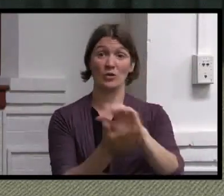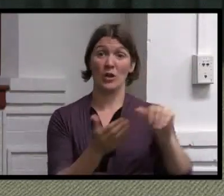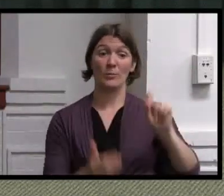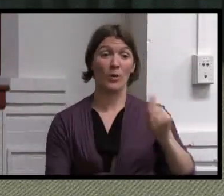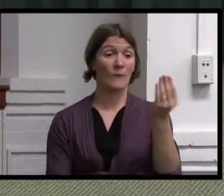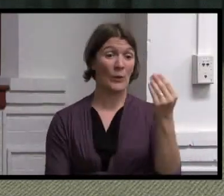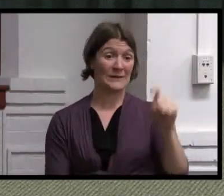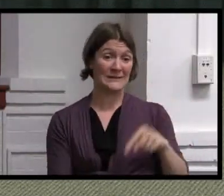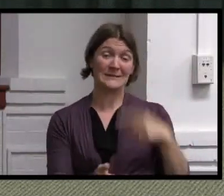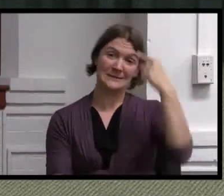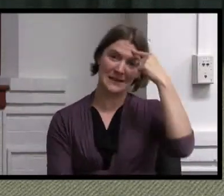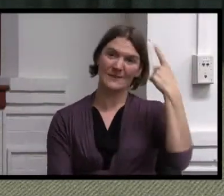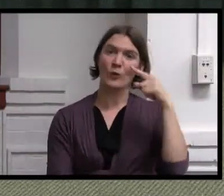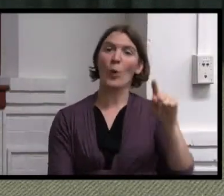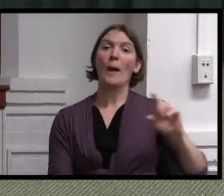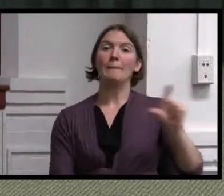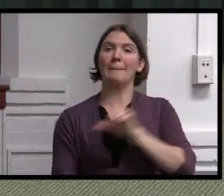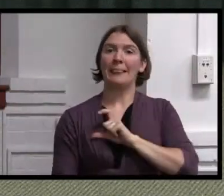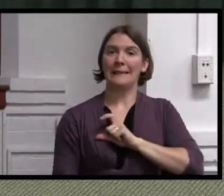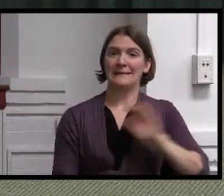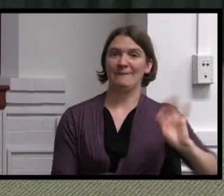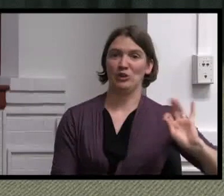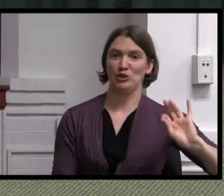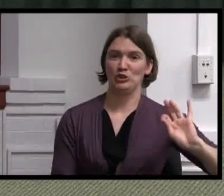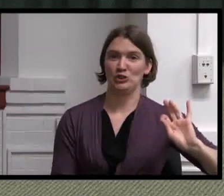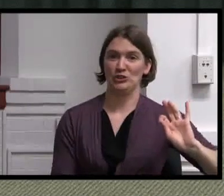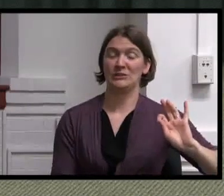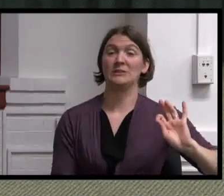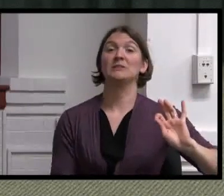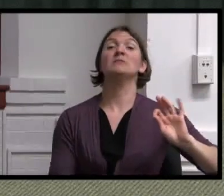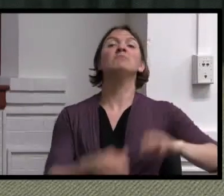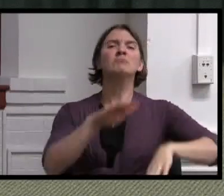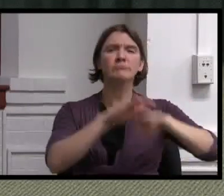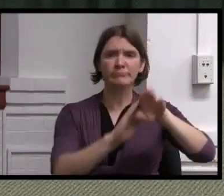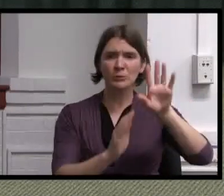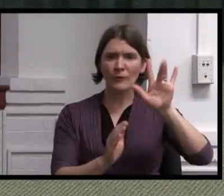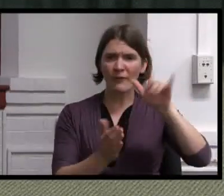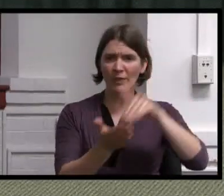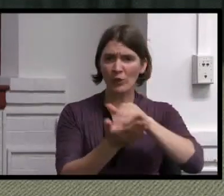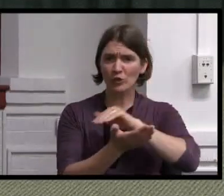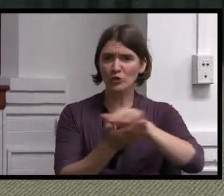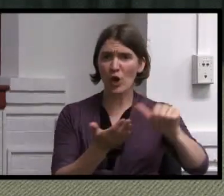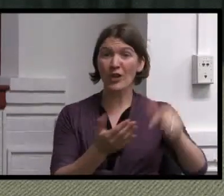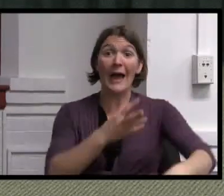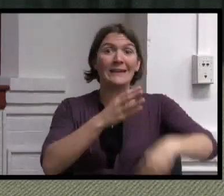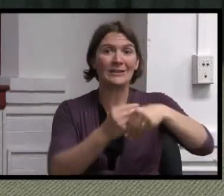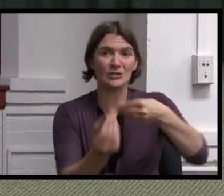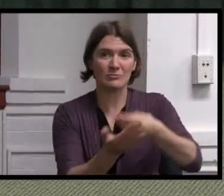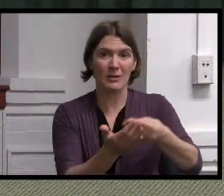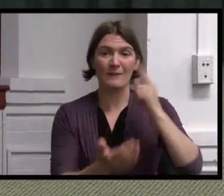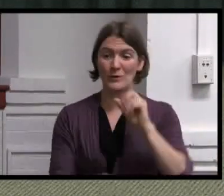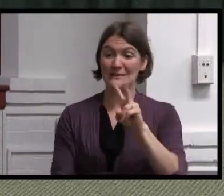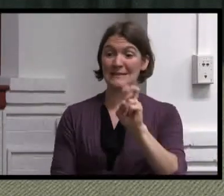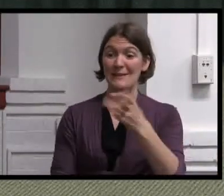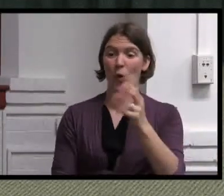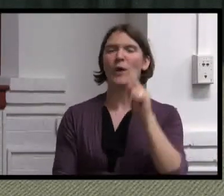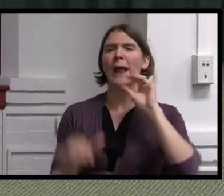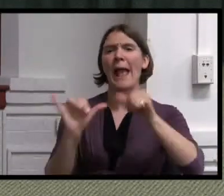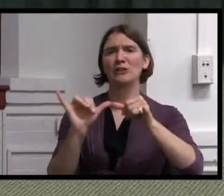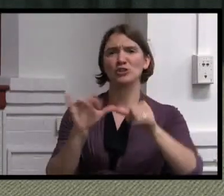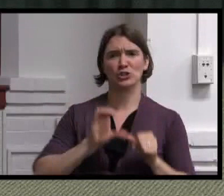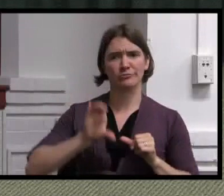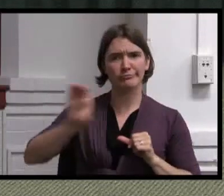$99,671.14 for police station furnishings, not to exceed $25,000 of additional funding for Steve Horton's